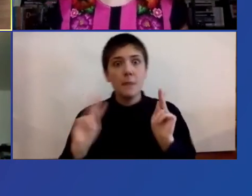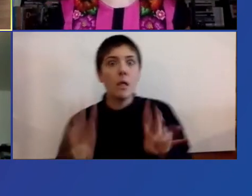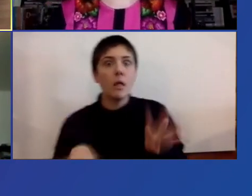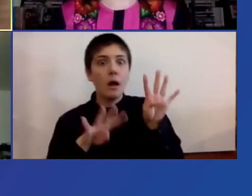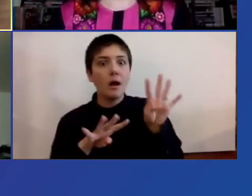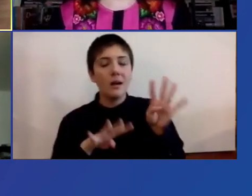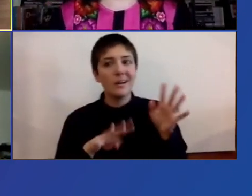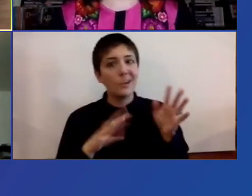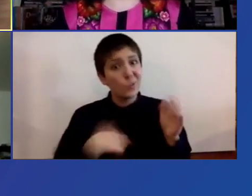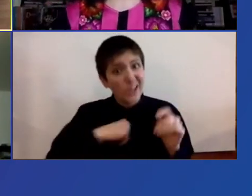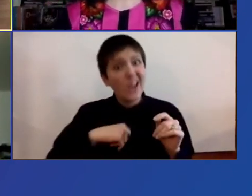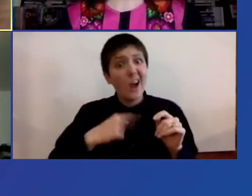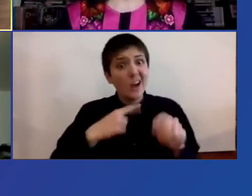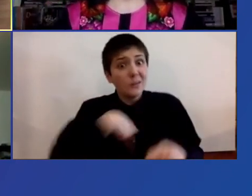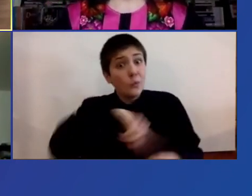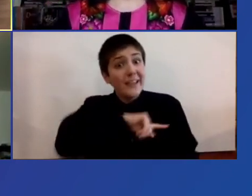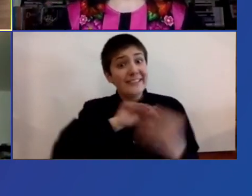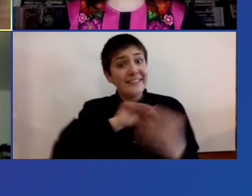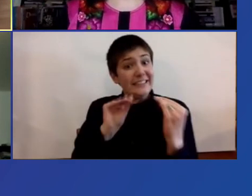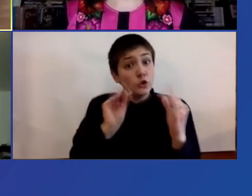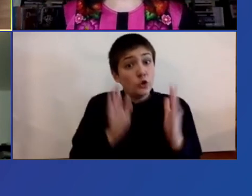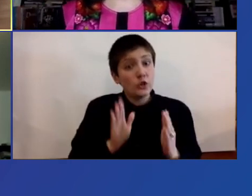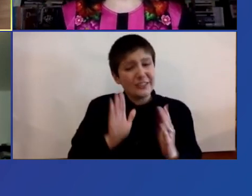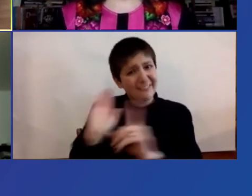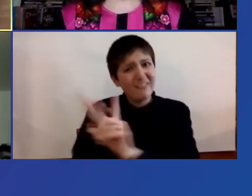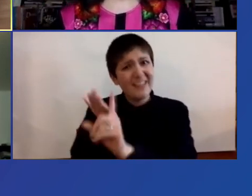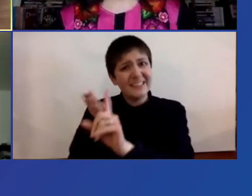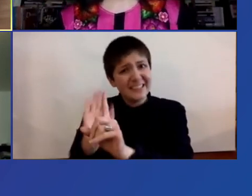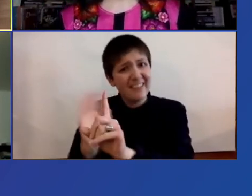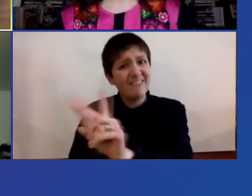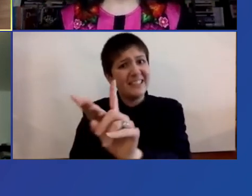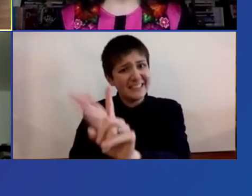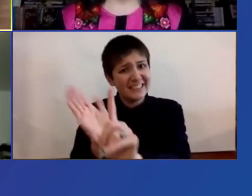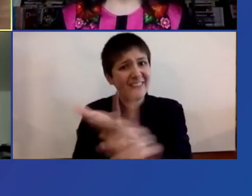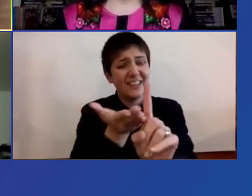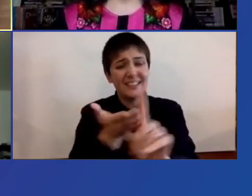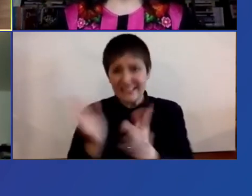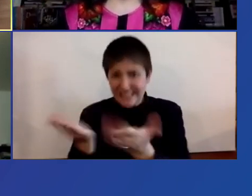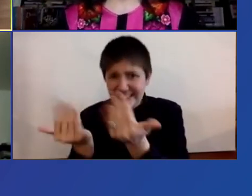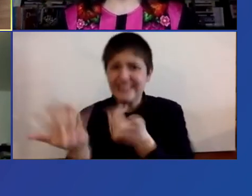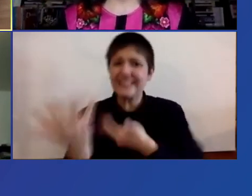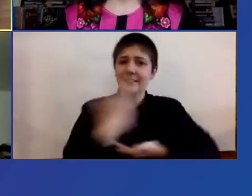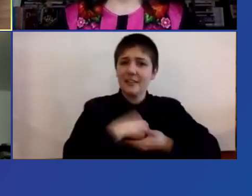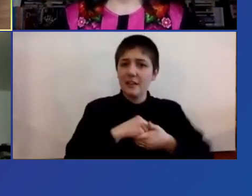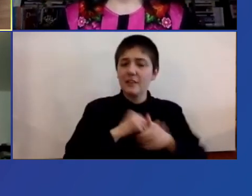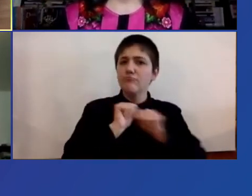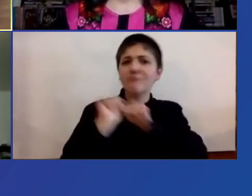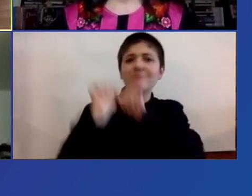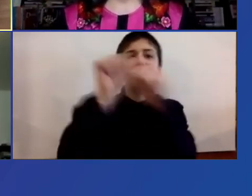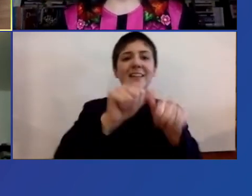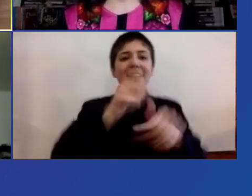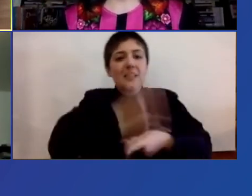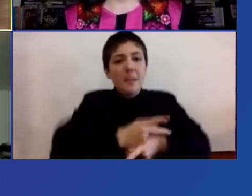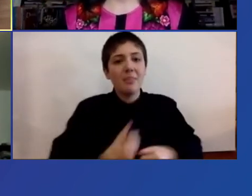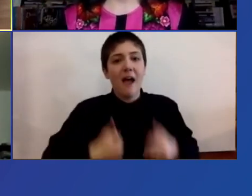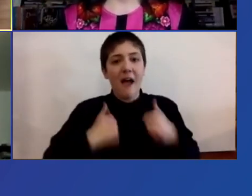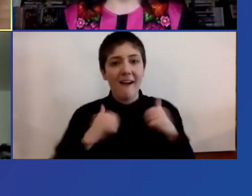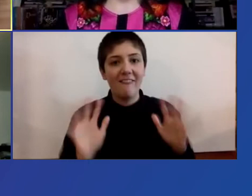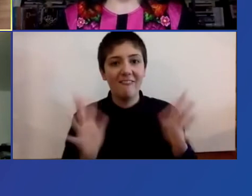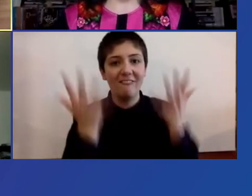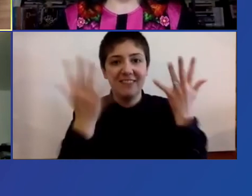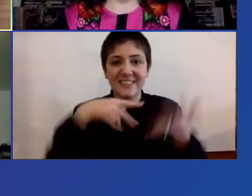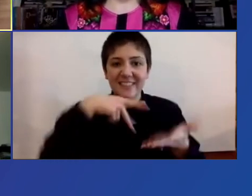to want to do this style with you, and keep it alive. And then I think you've got, you know, your